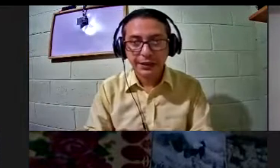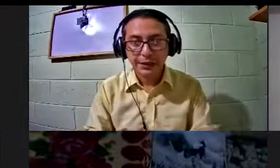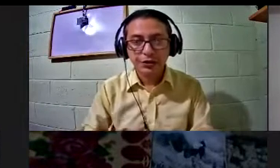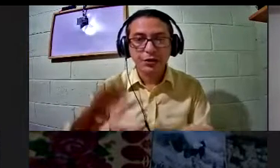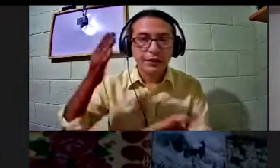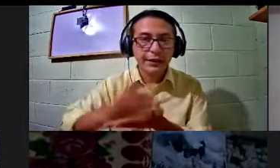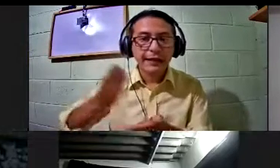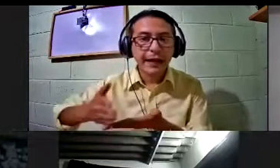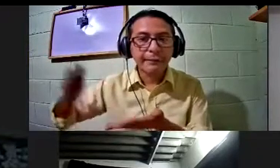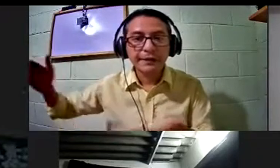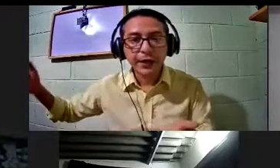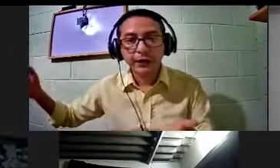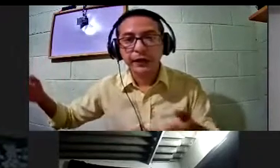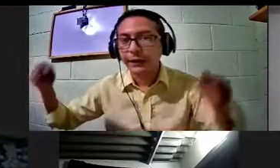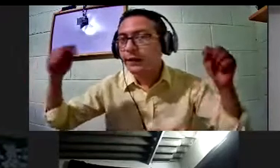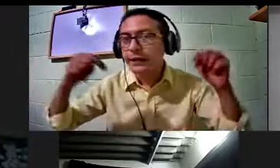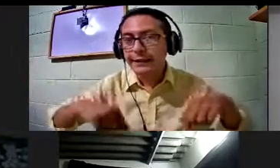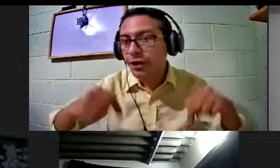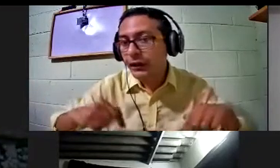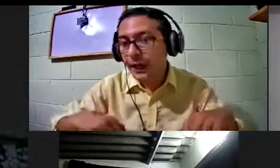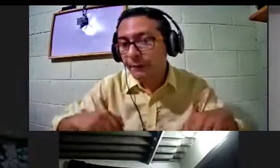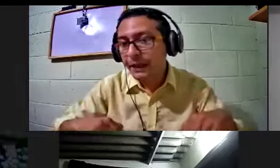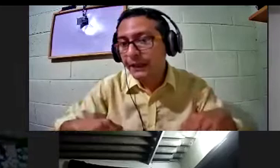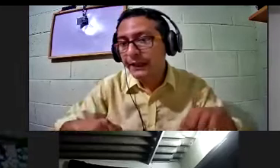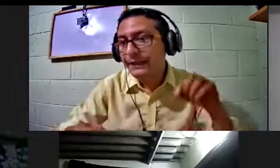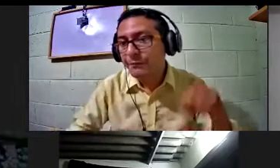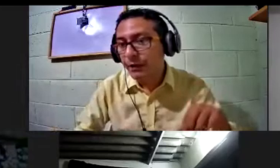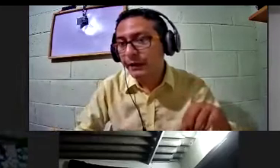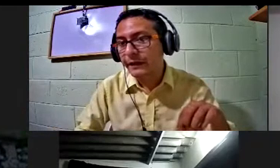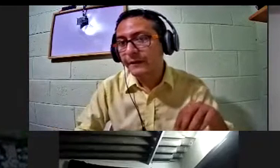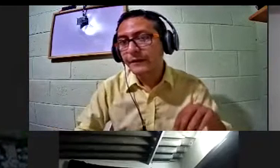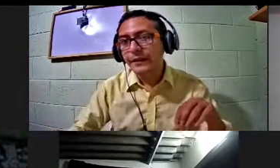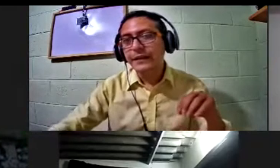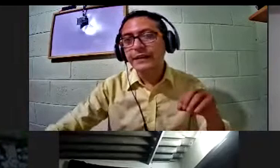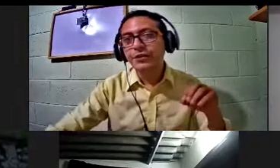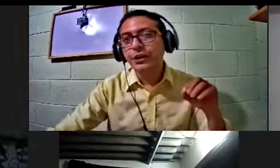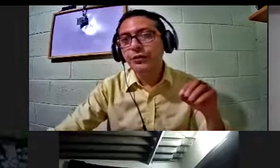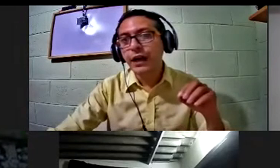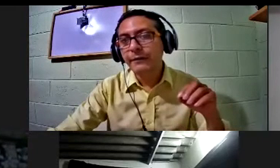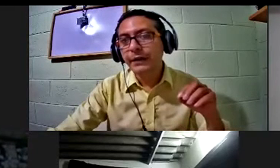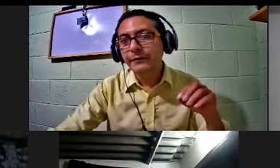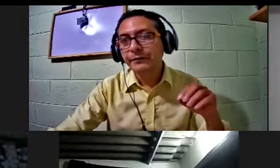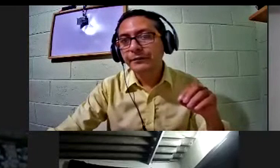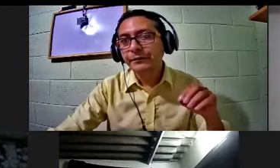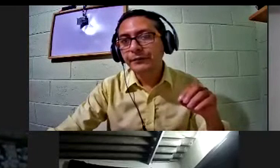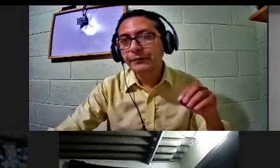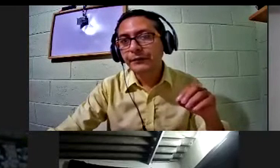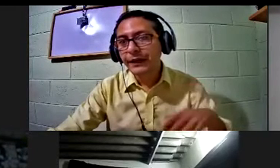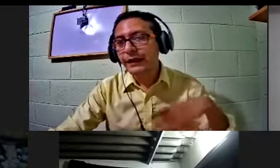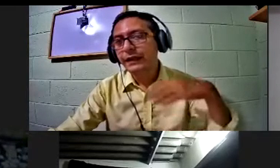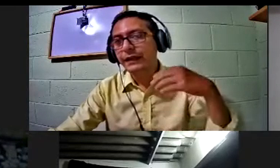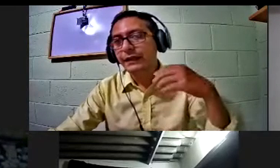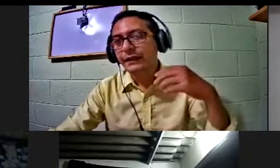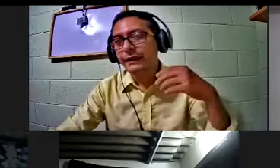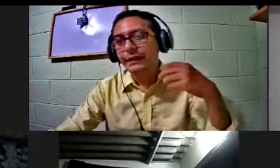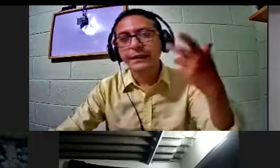English. So that happens regularly. Hola. It's not happening in this moment. Hola. It's going to happen. Ay, no, se